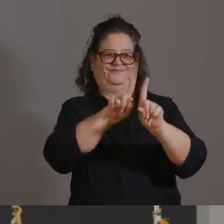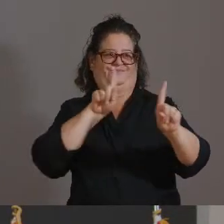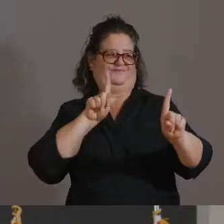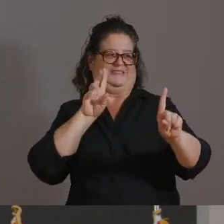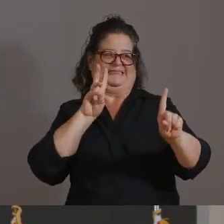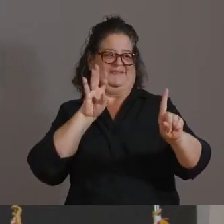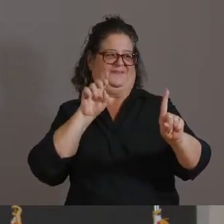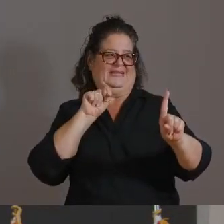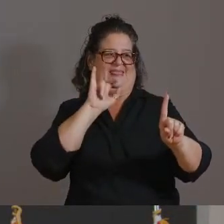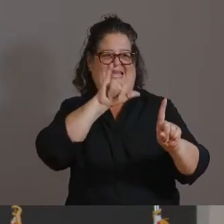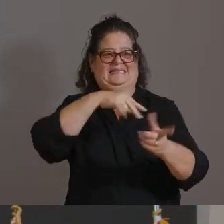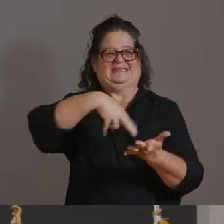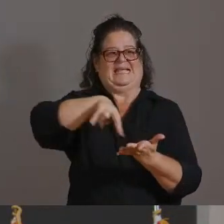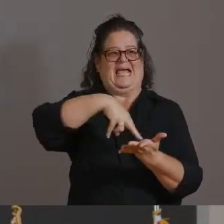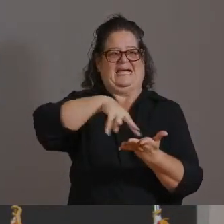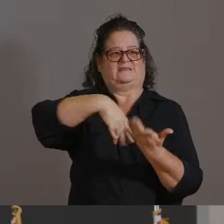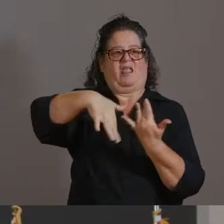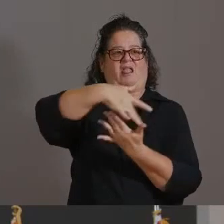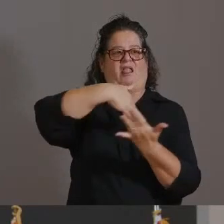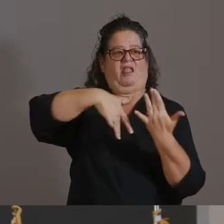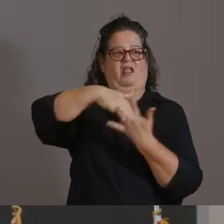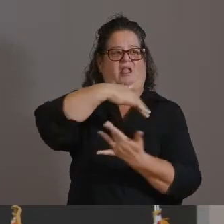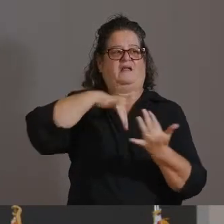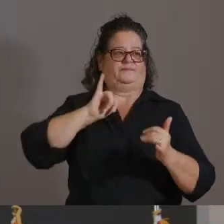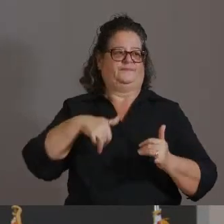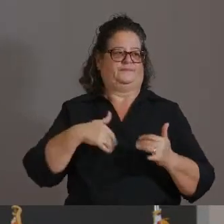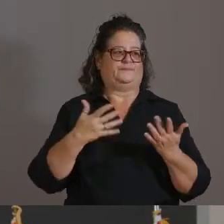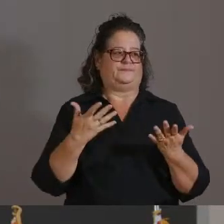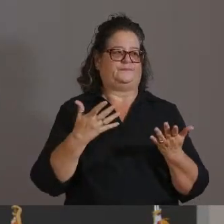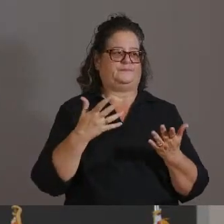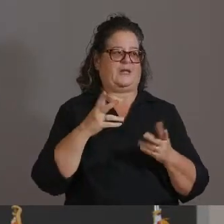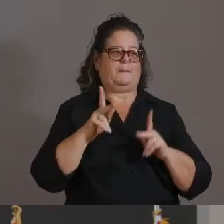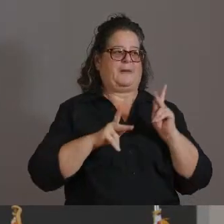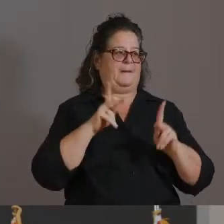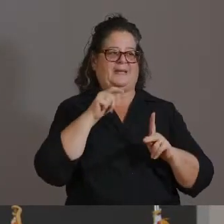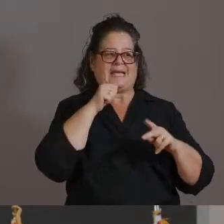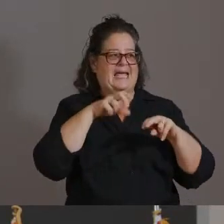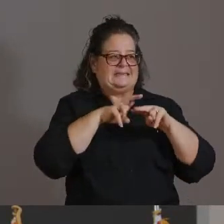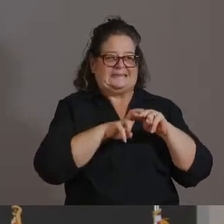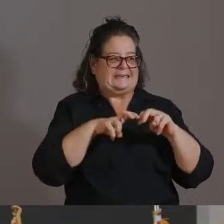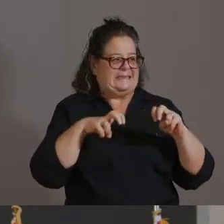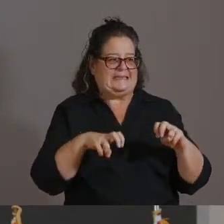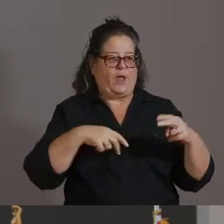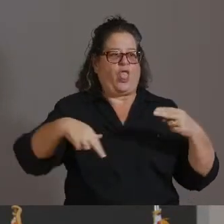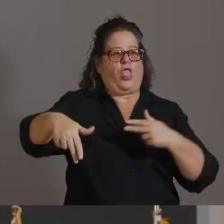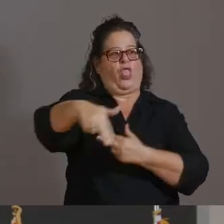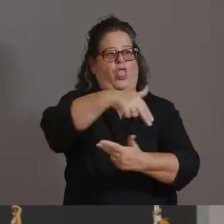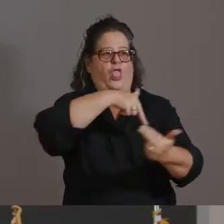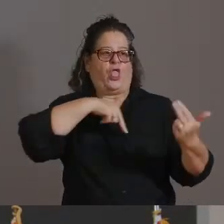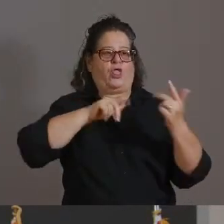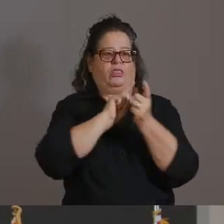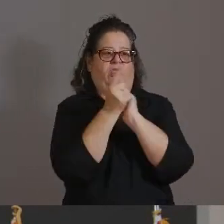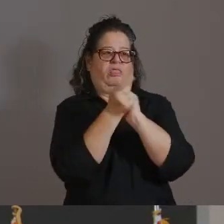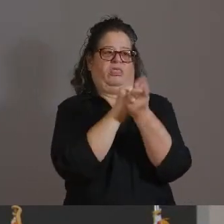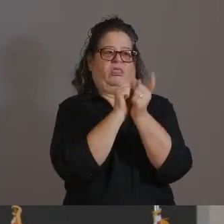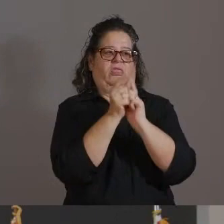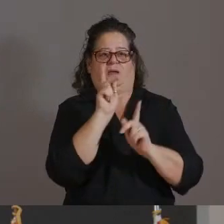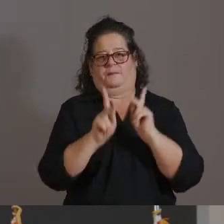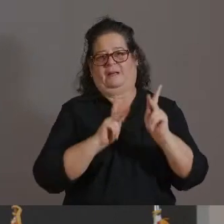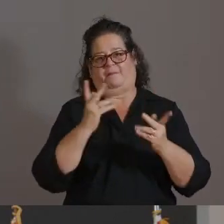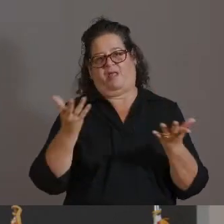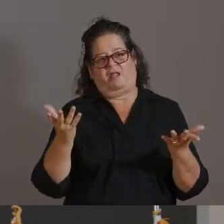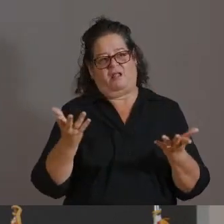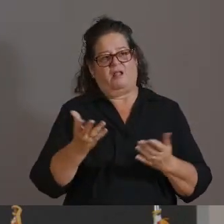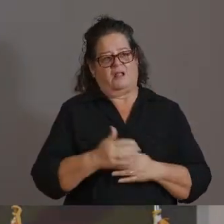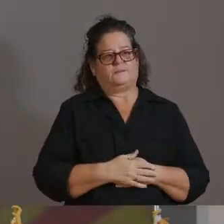follow. It also was for not remaining seated at tables. So there were a significant number of infractions, and one of them was not serving food.